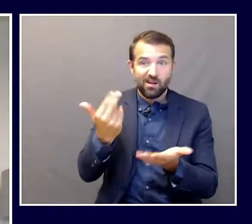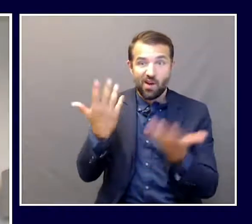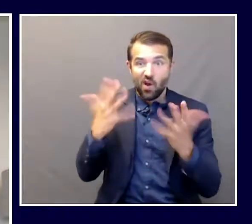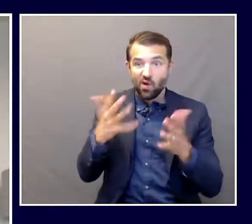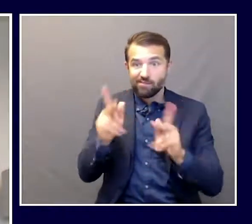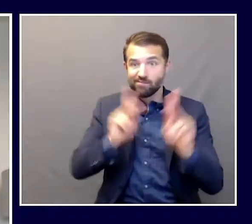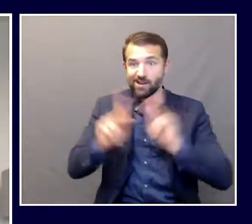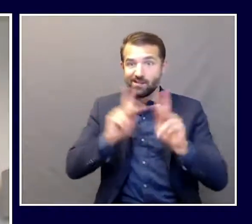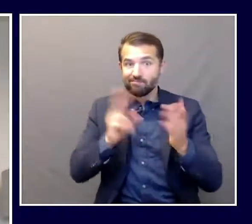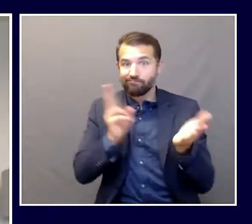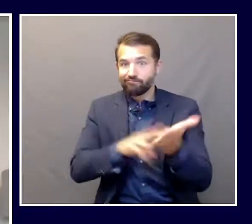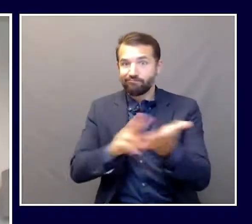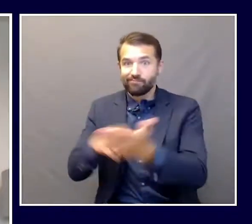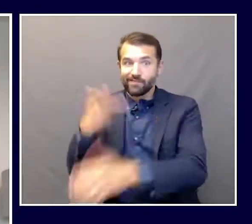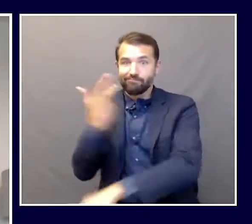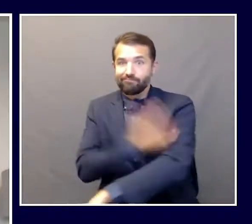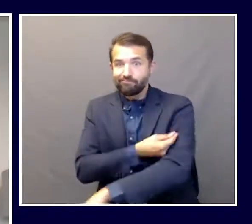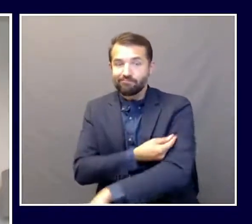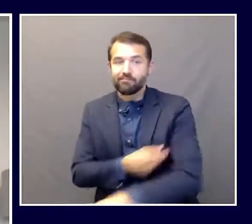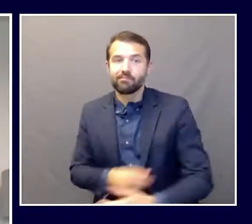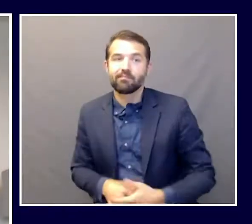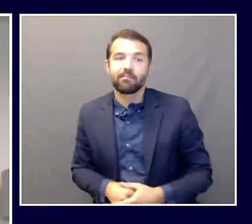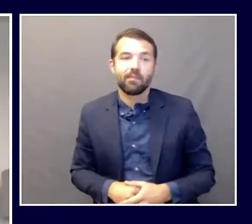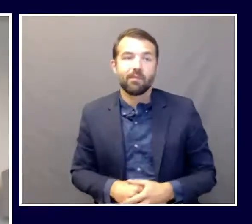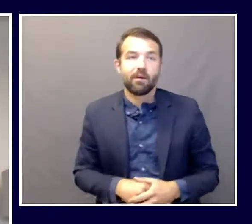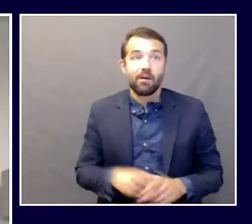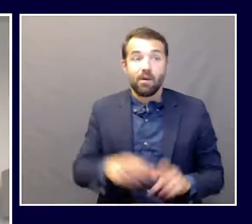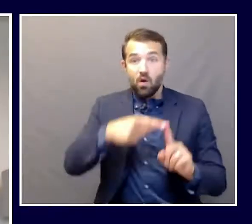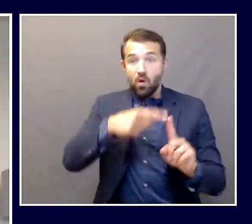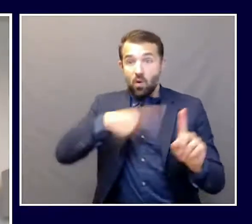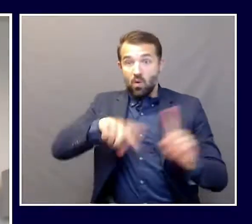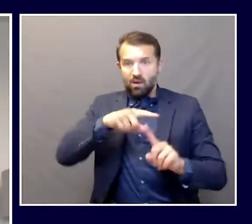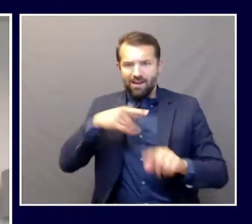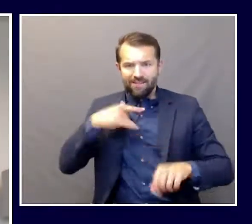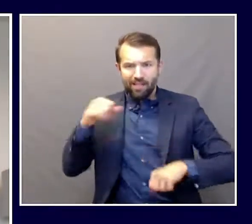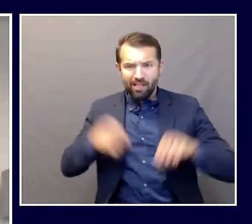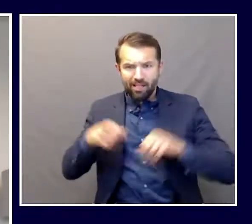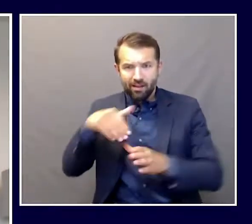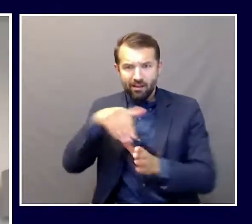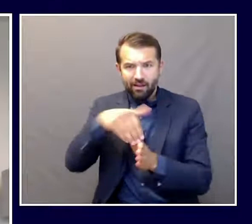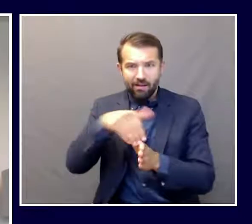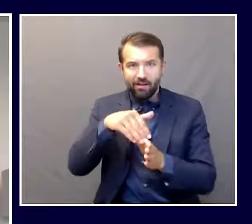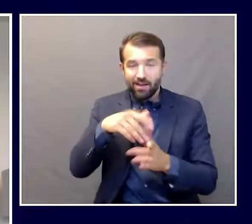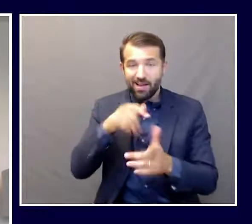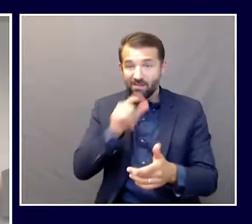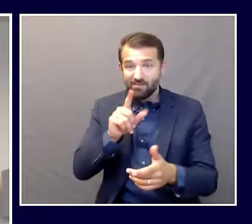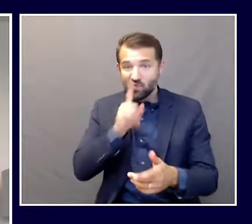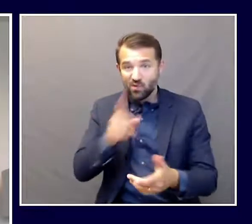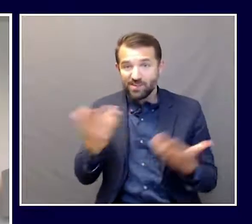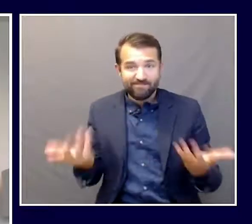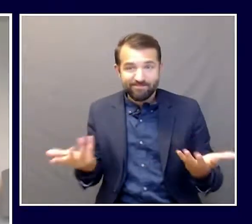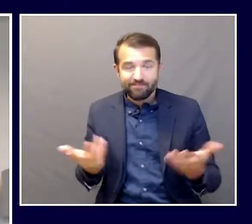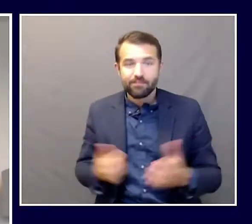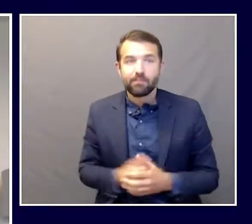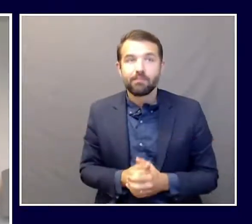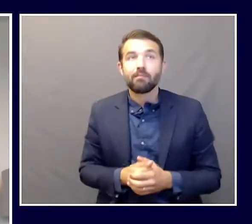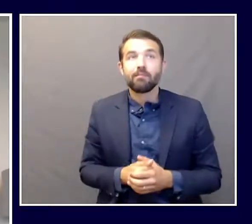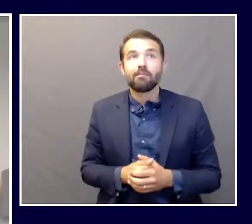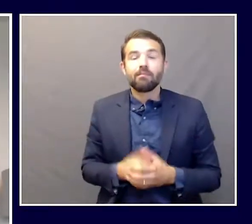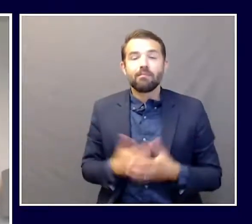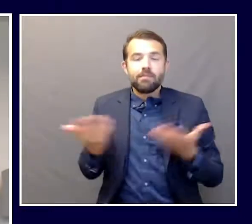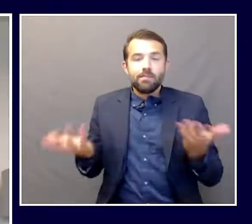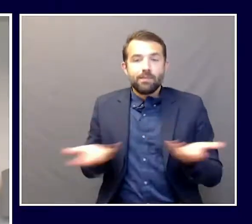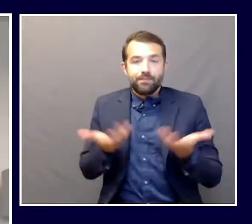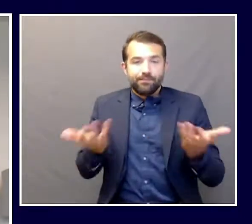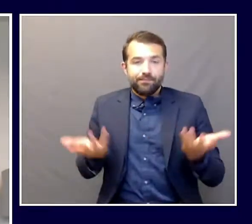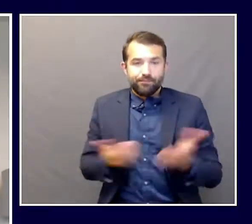do deeper surveys and focus groups to get a better sense of that. But that's really the question in my mind. Even if it doesn't cause